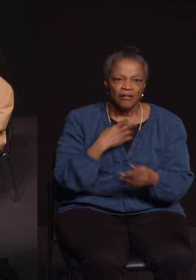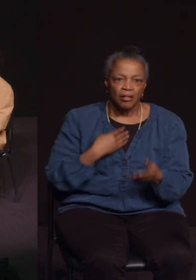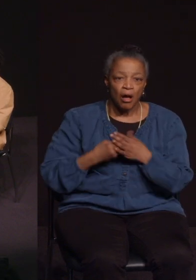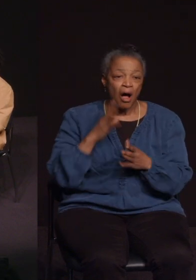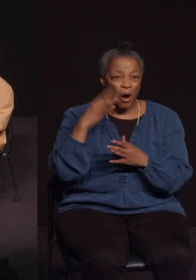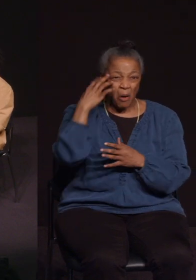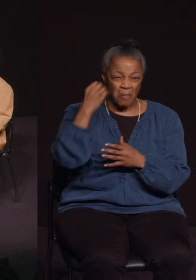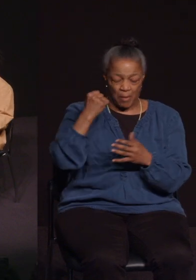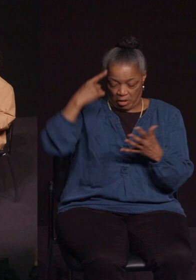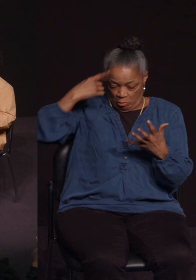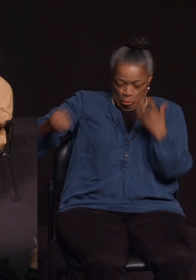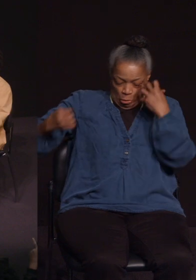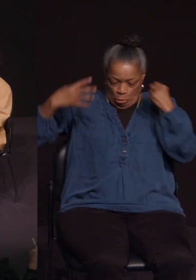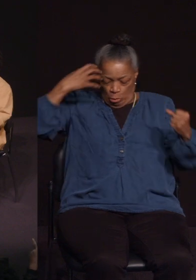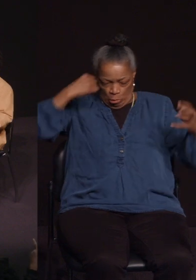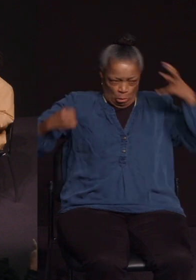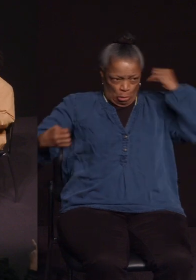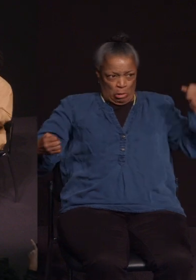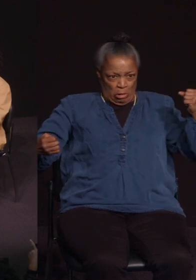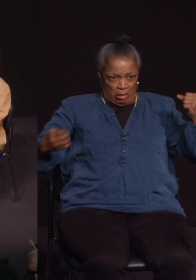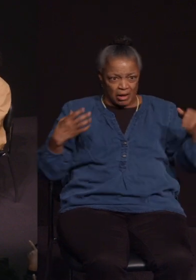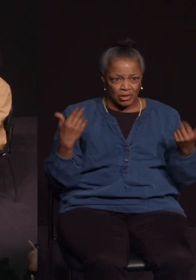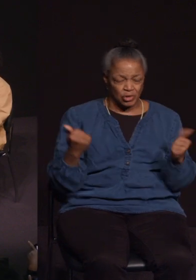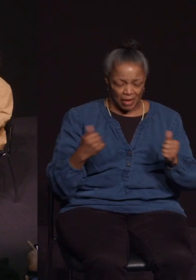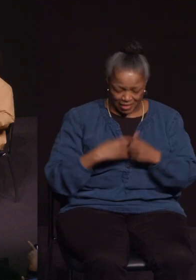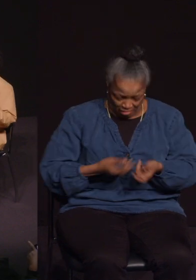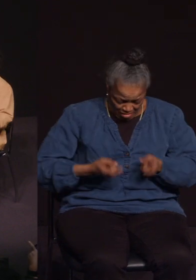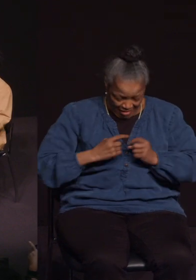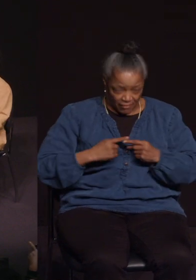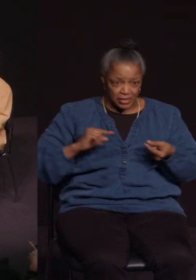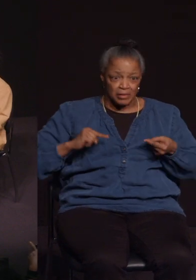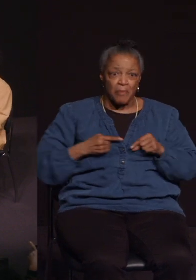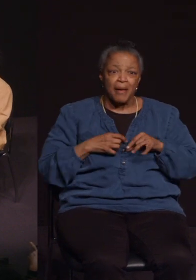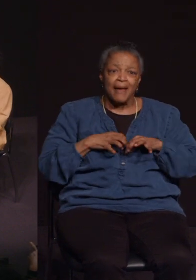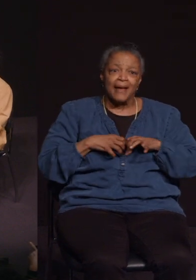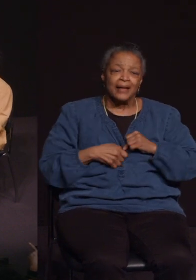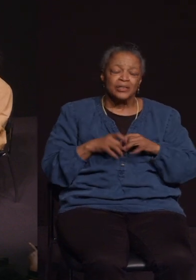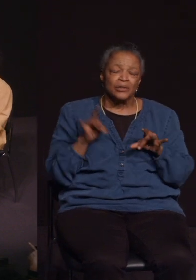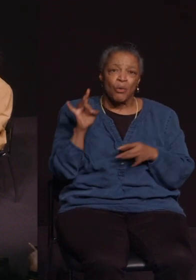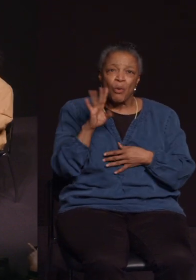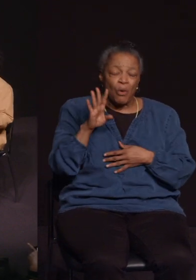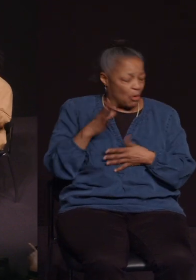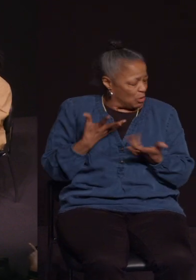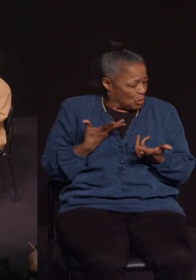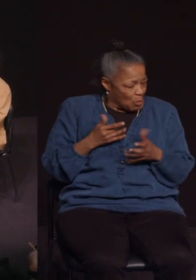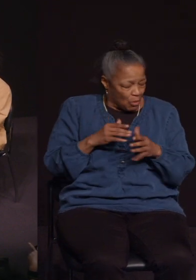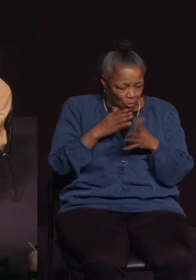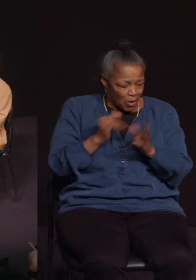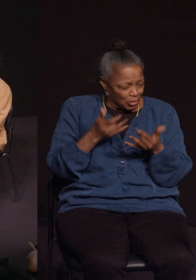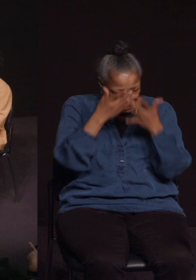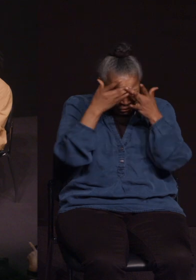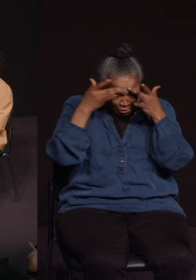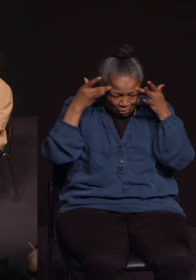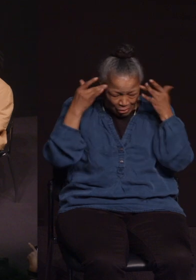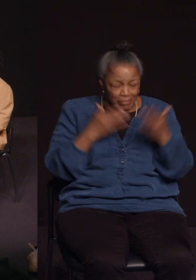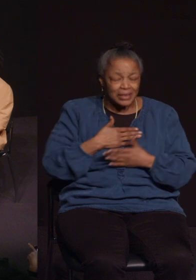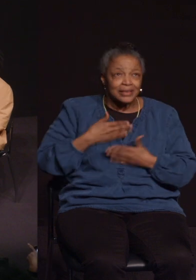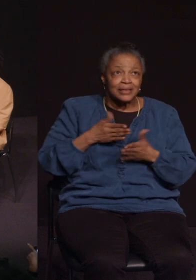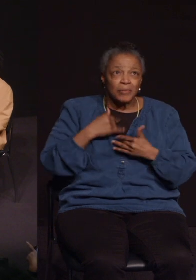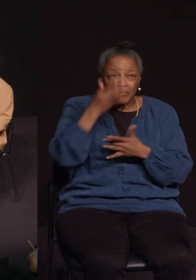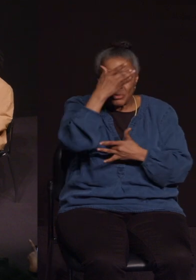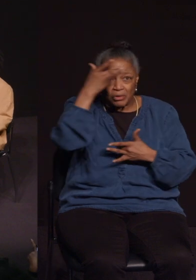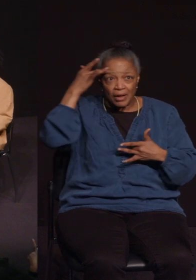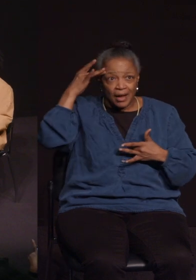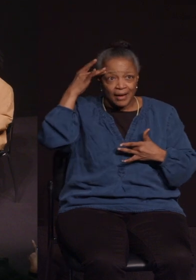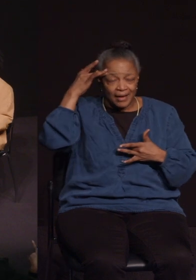right? It tries to introduce a pain so large that we don't want to remember, or that we plead to forget, or